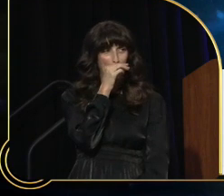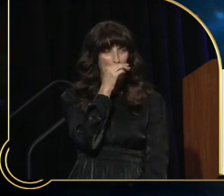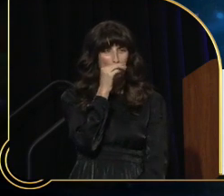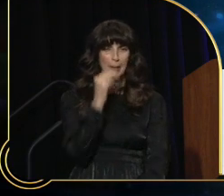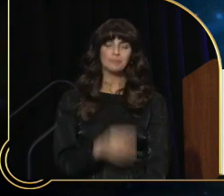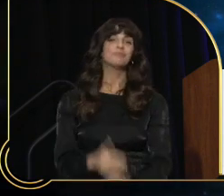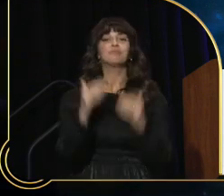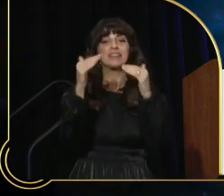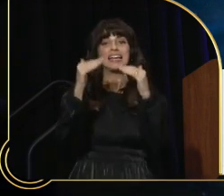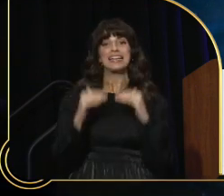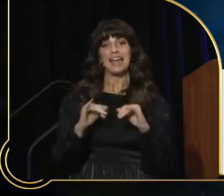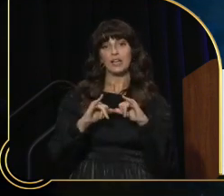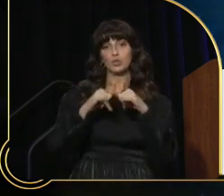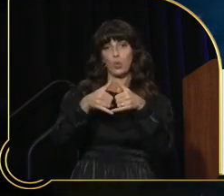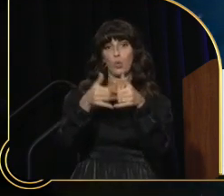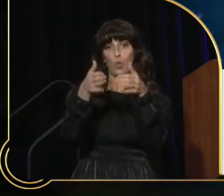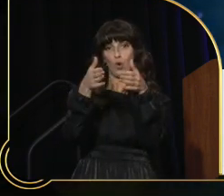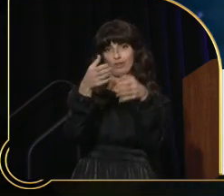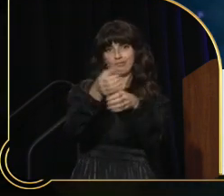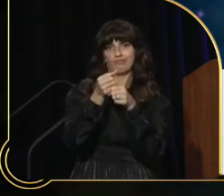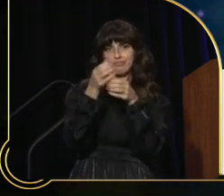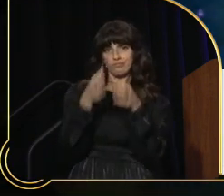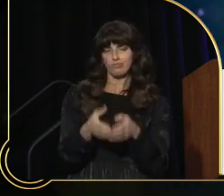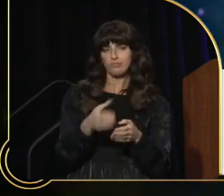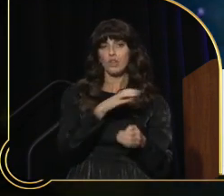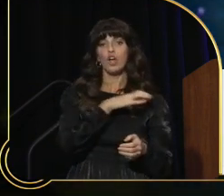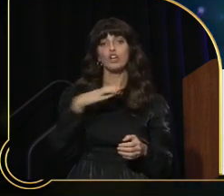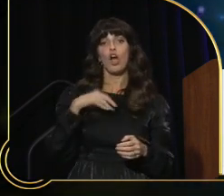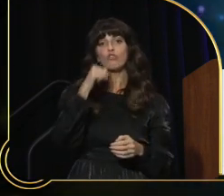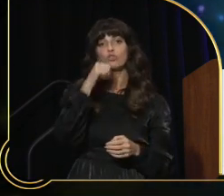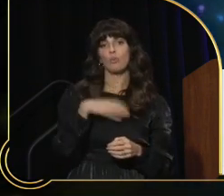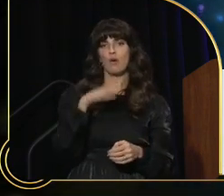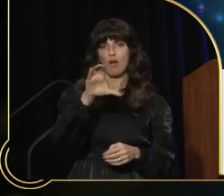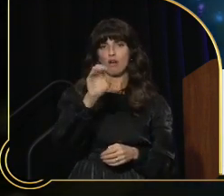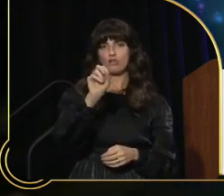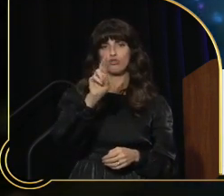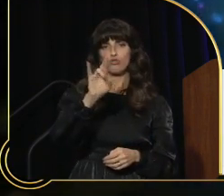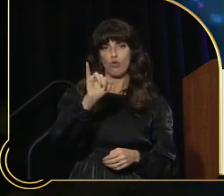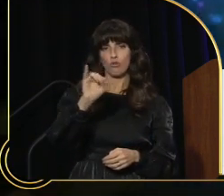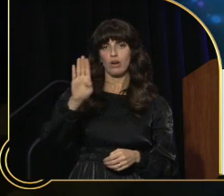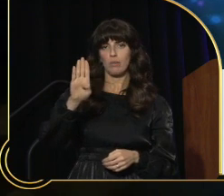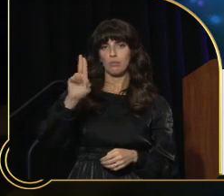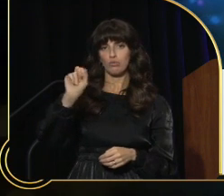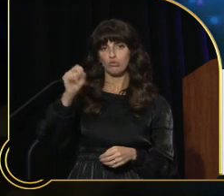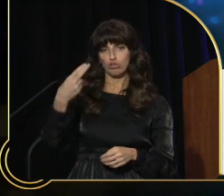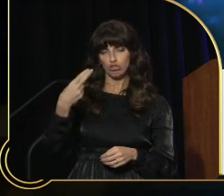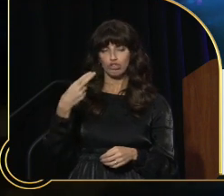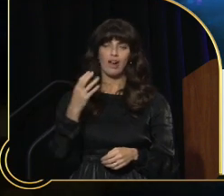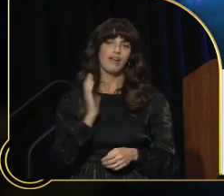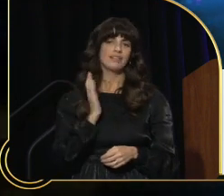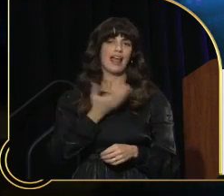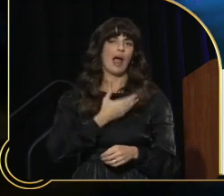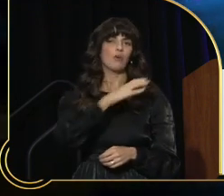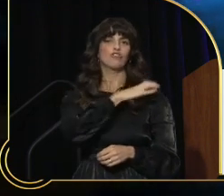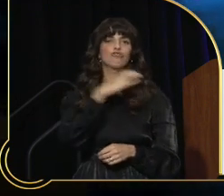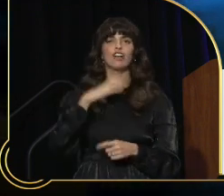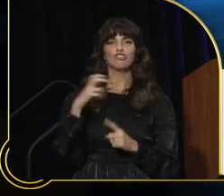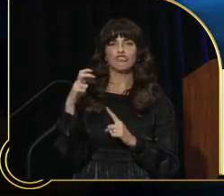Our next awardee, Congresswoman Cori Bush, is this year's congressional